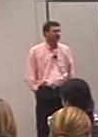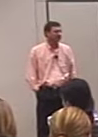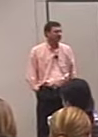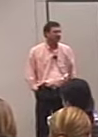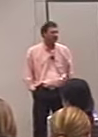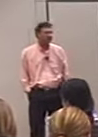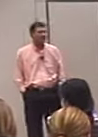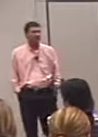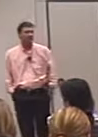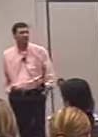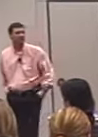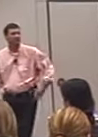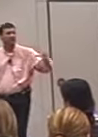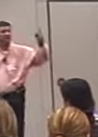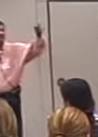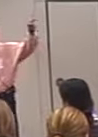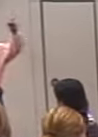immediately.